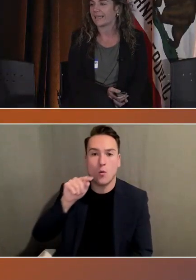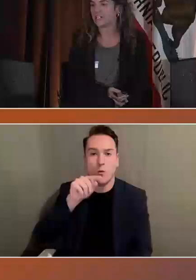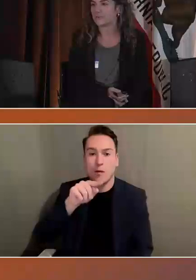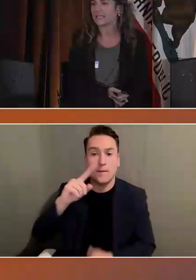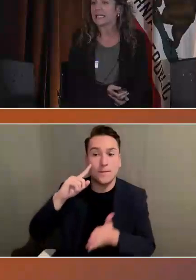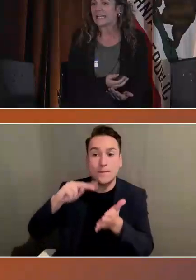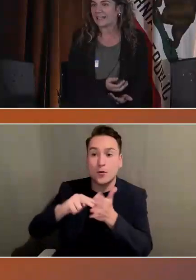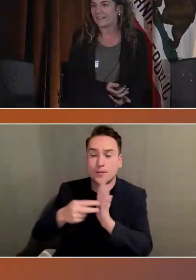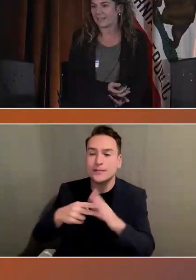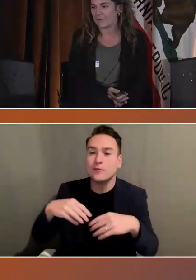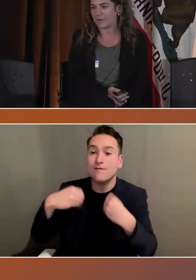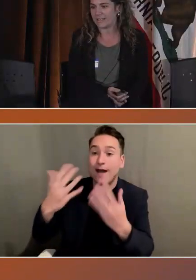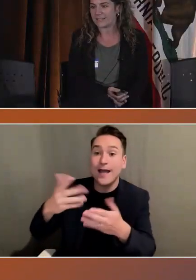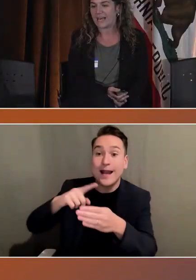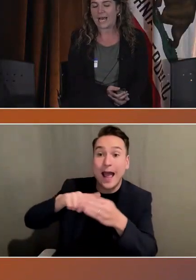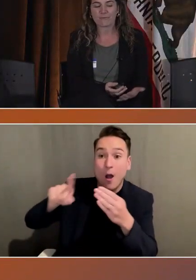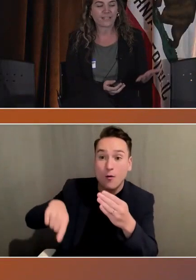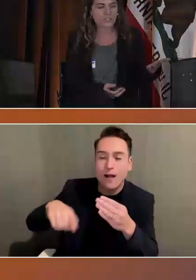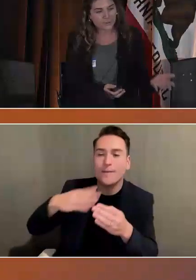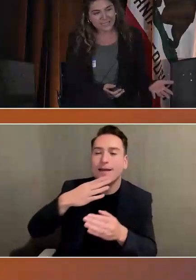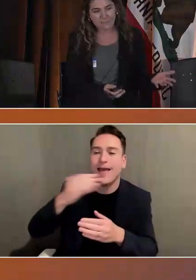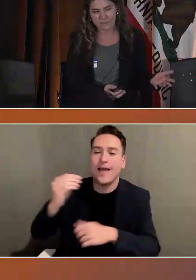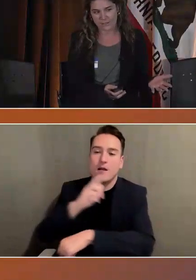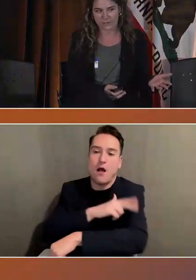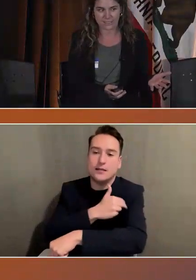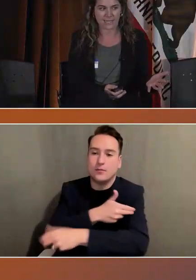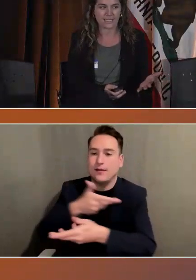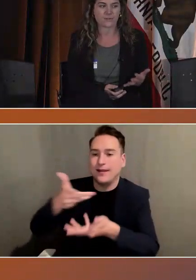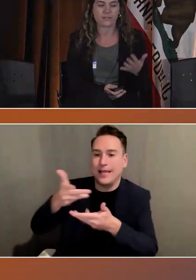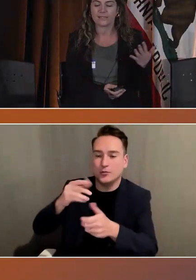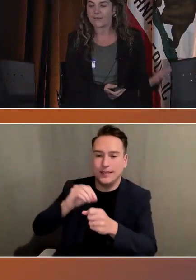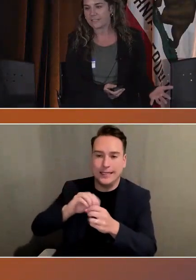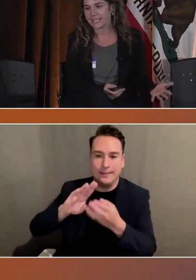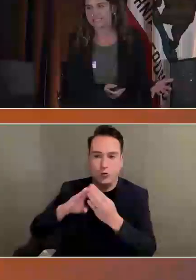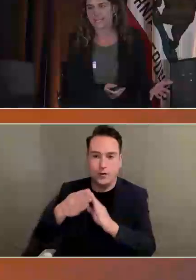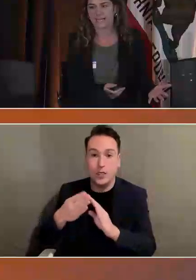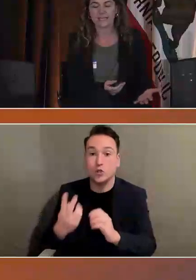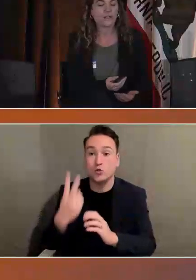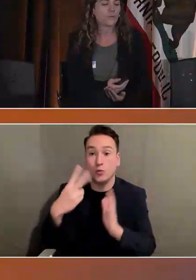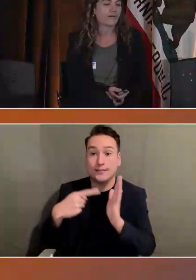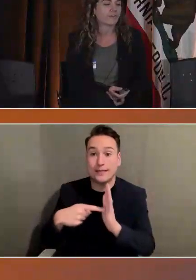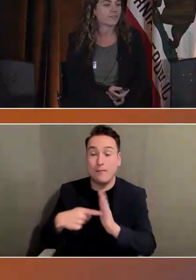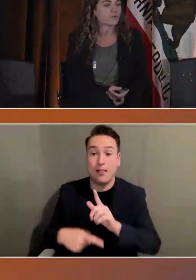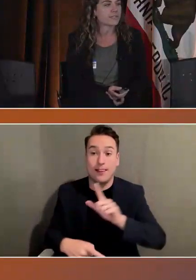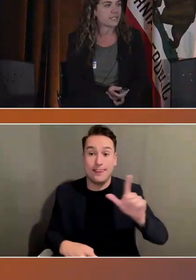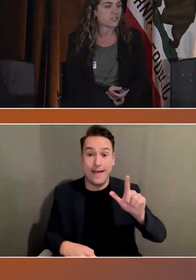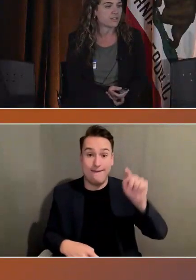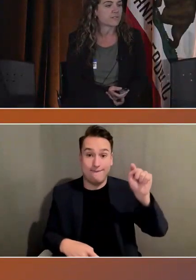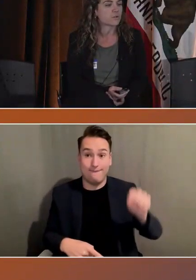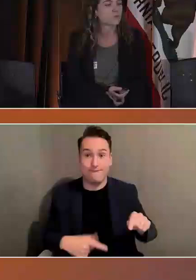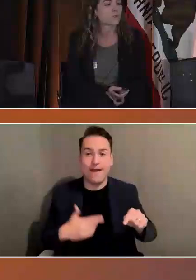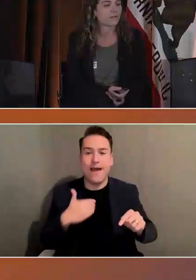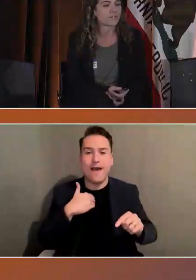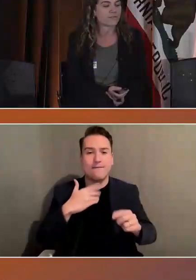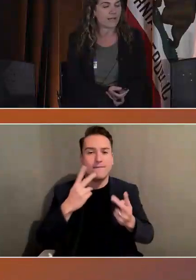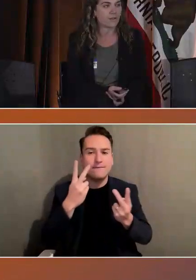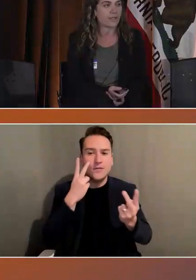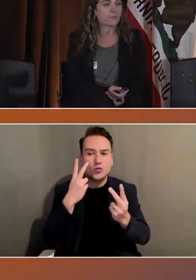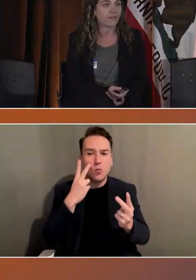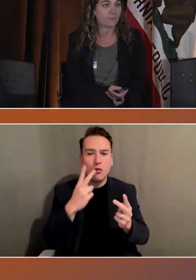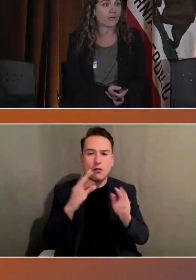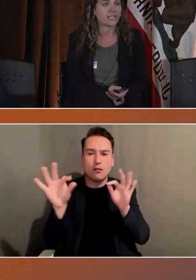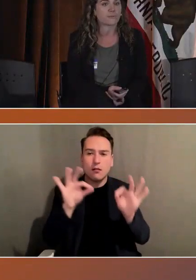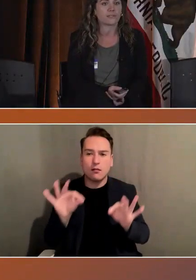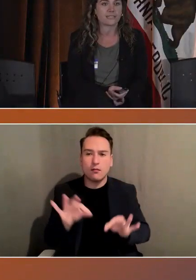hospital engagement in the communities. I provide two examples here on the slide. So on the left-hand side, we have our visualization of social drivers of health